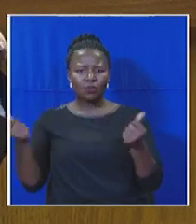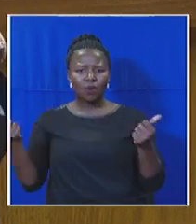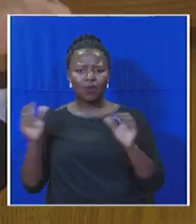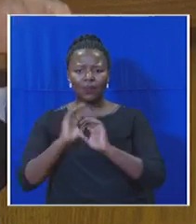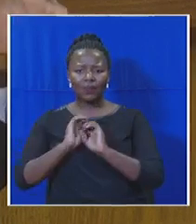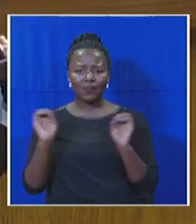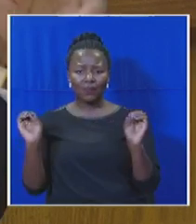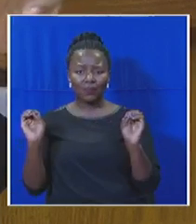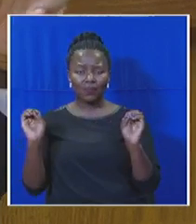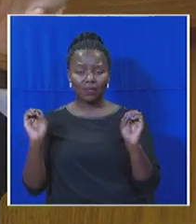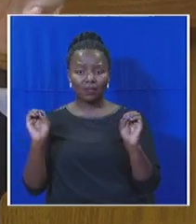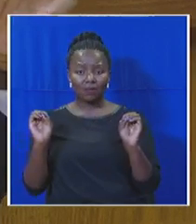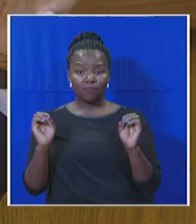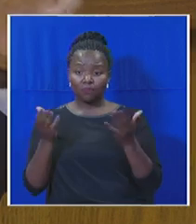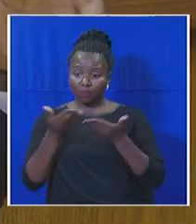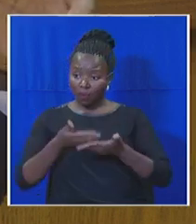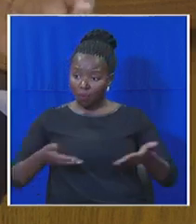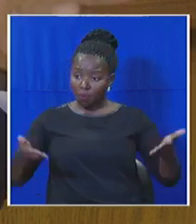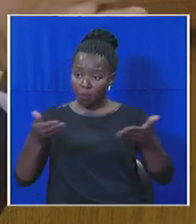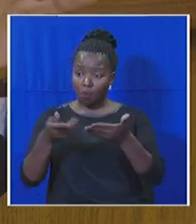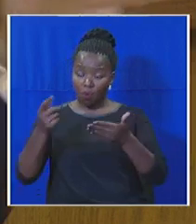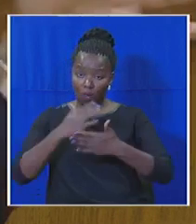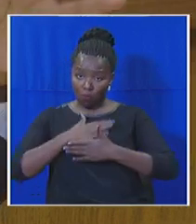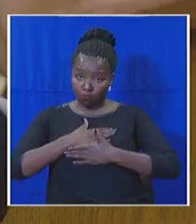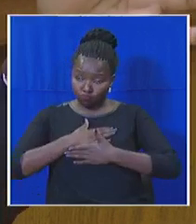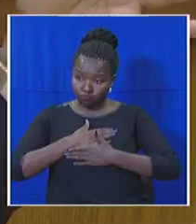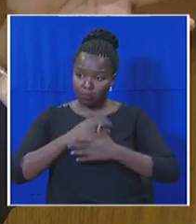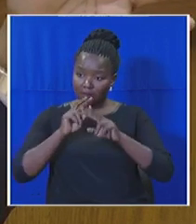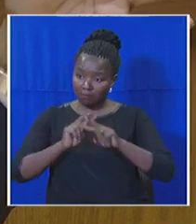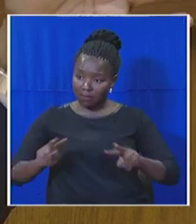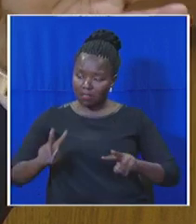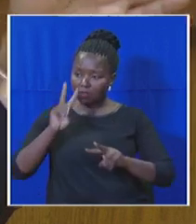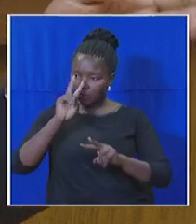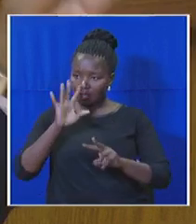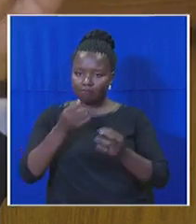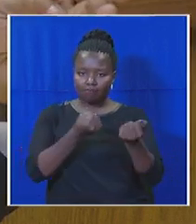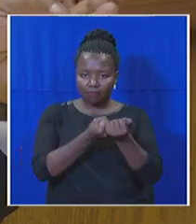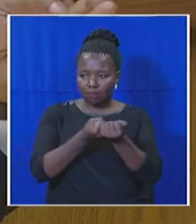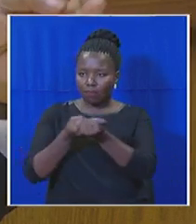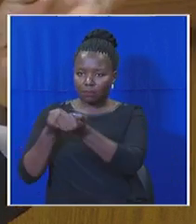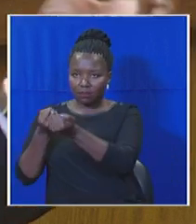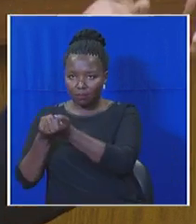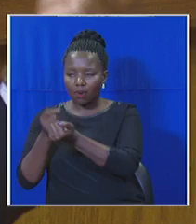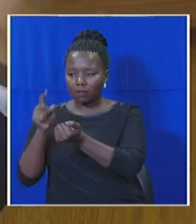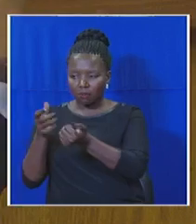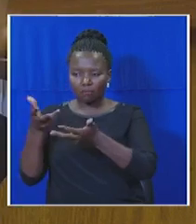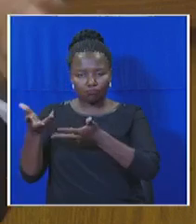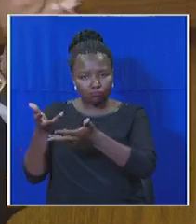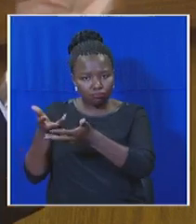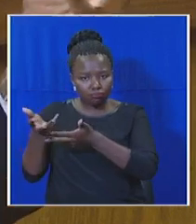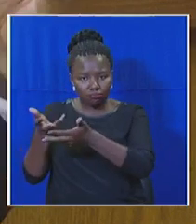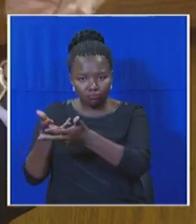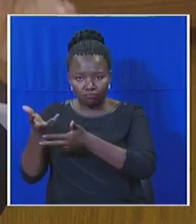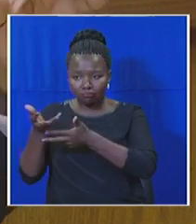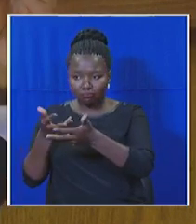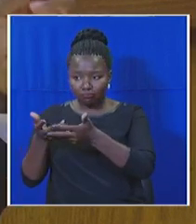job, our duty, all of us who love peace, is to influence both. That they must talk, they must